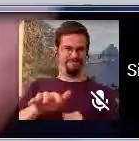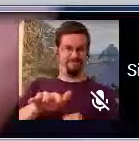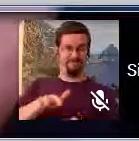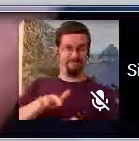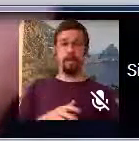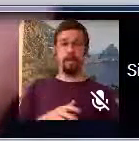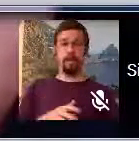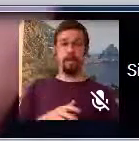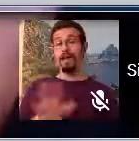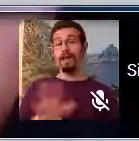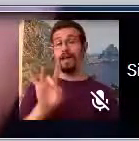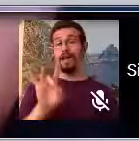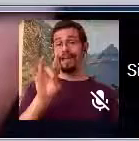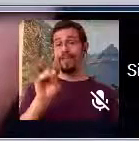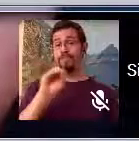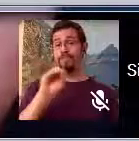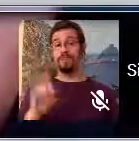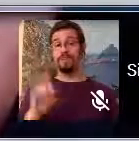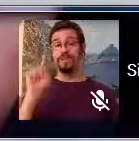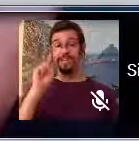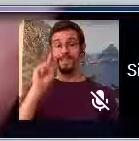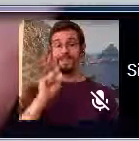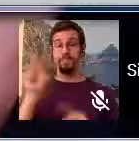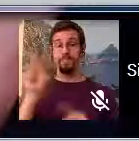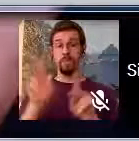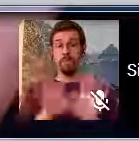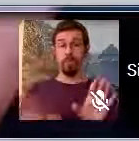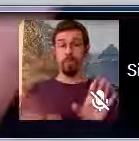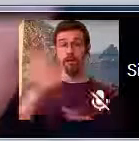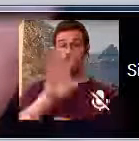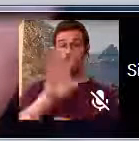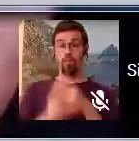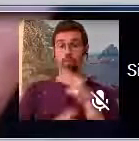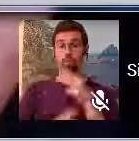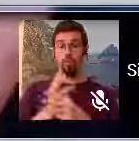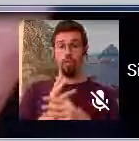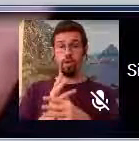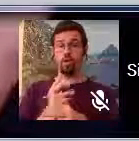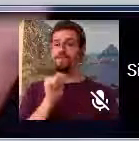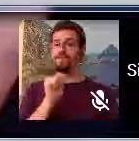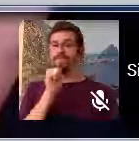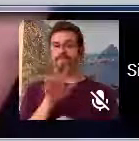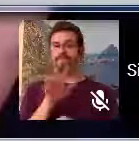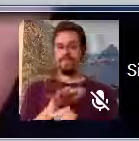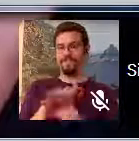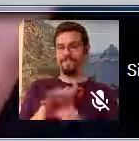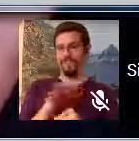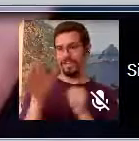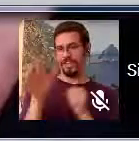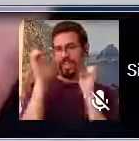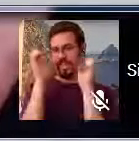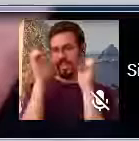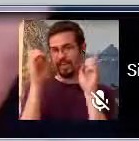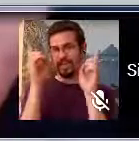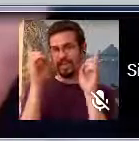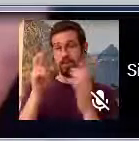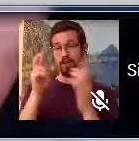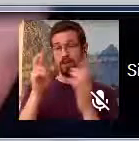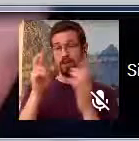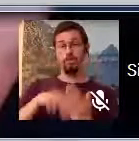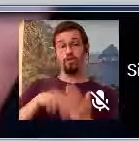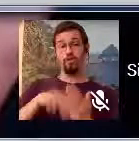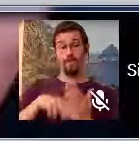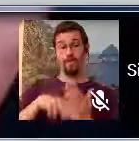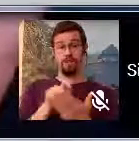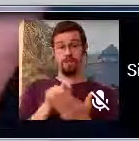of deaf people worldwide have an insufficient education, literacy problems, and